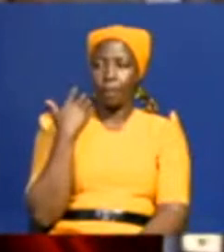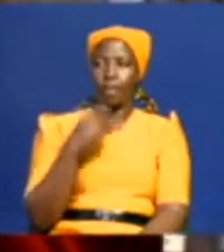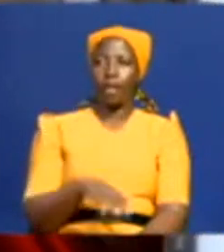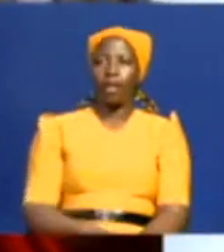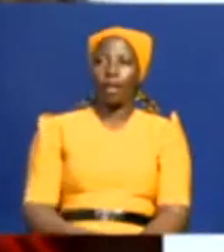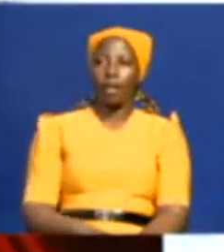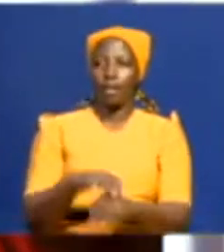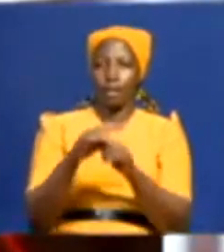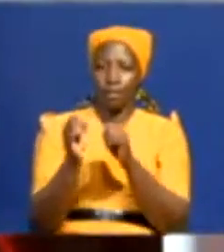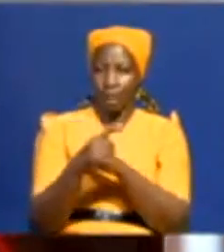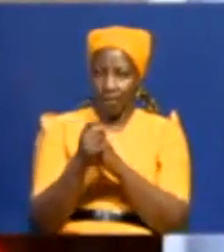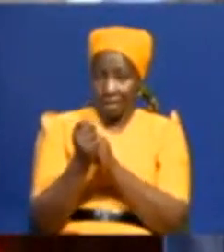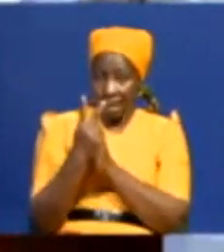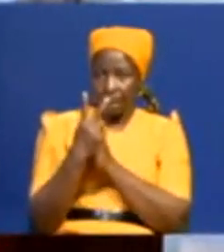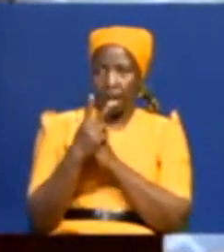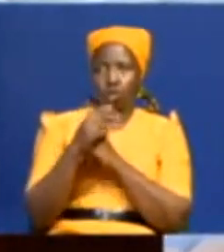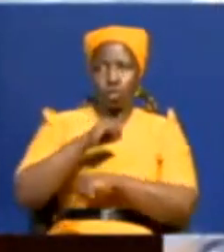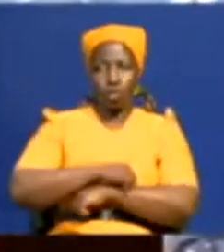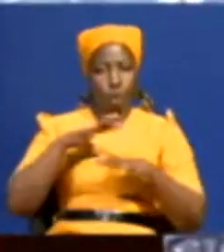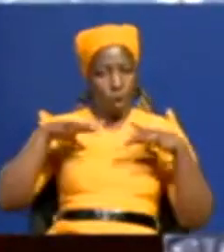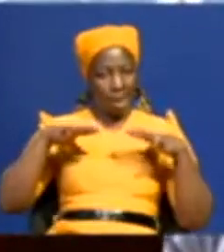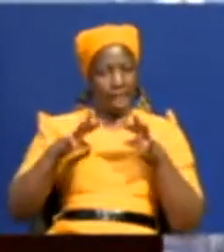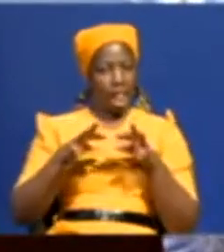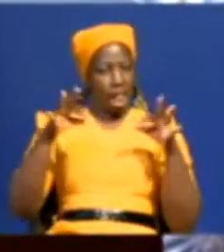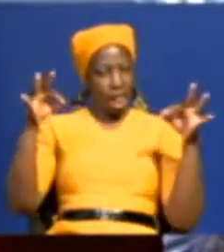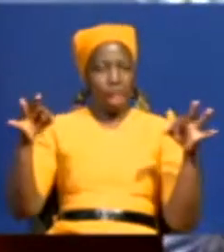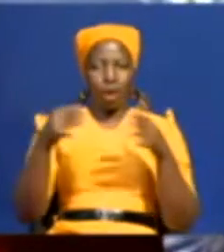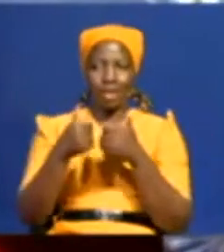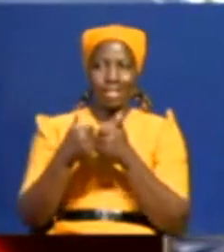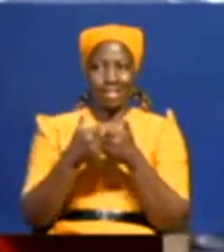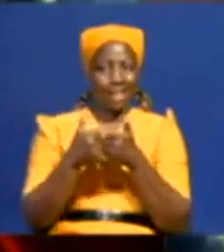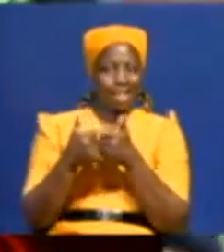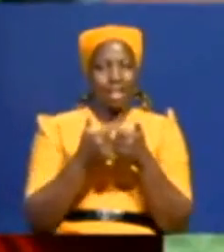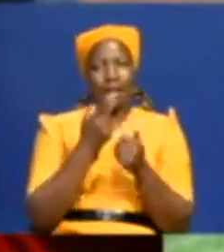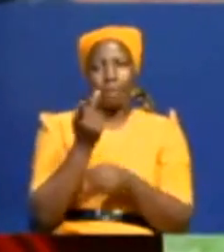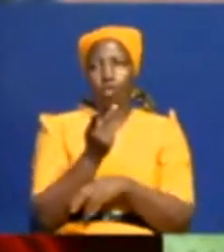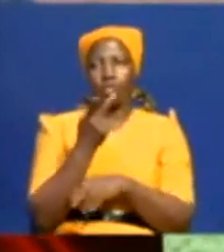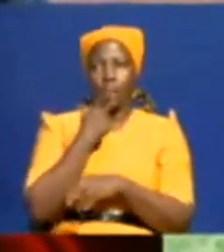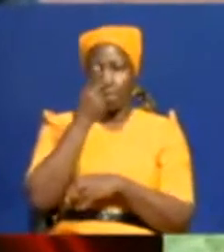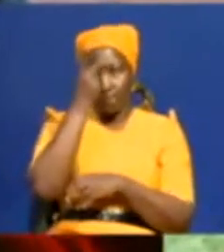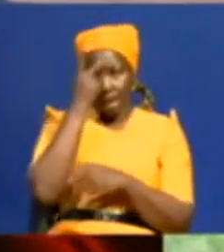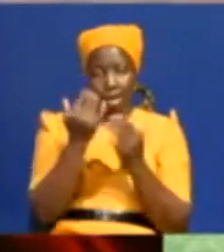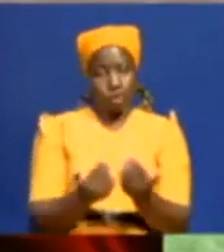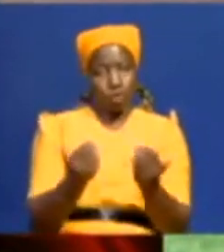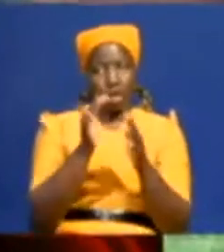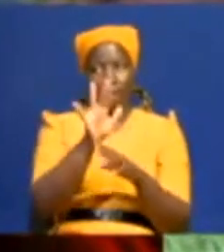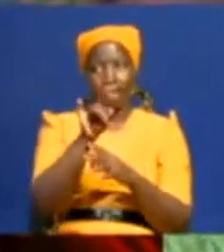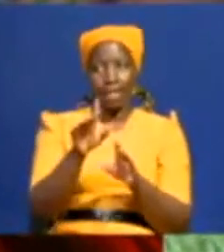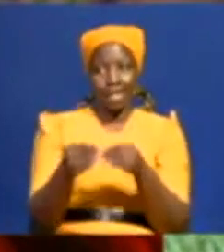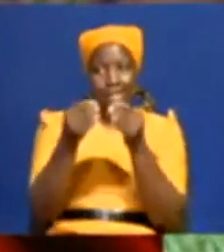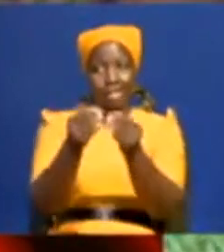The December school holiday has been long and challenging for both children and their parents. This period presents parents with a